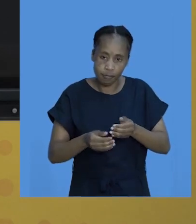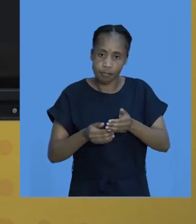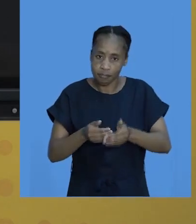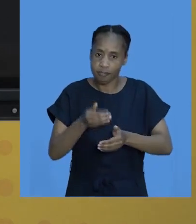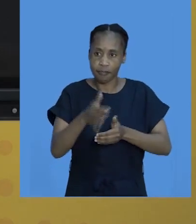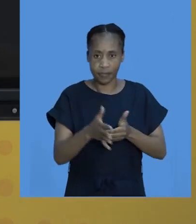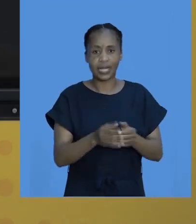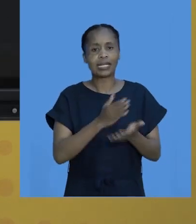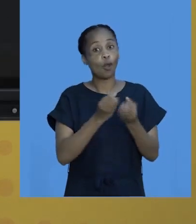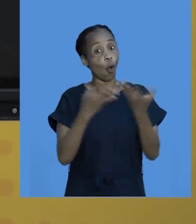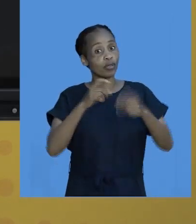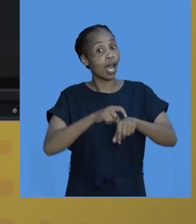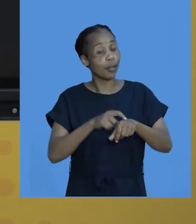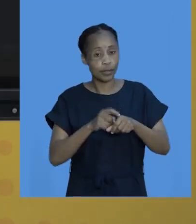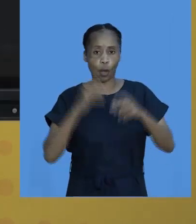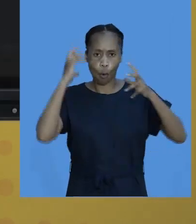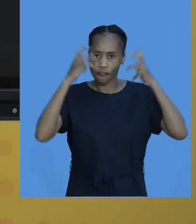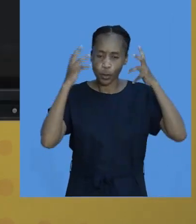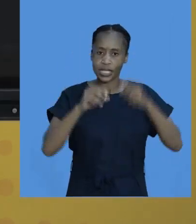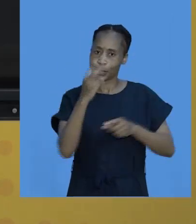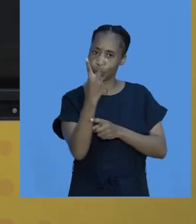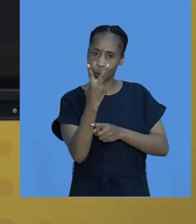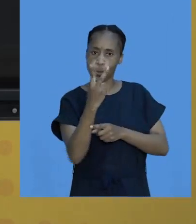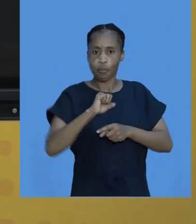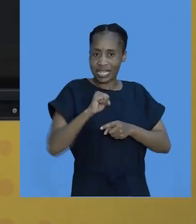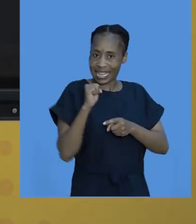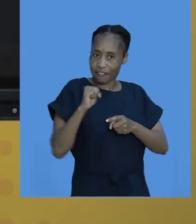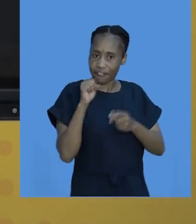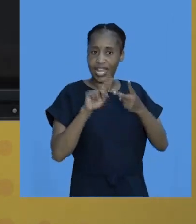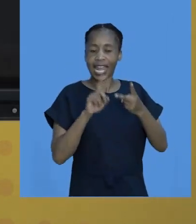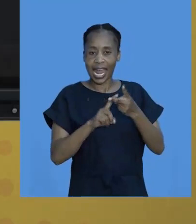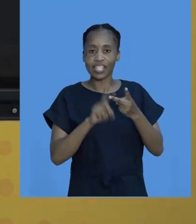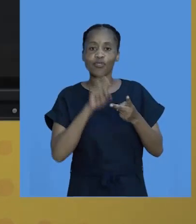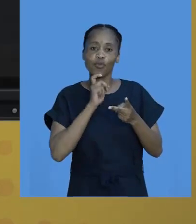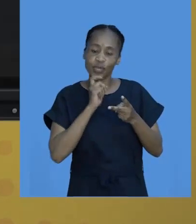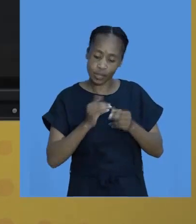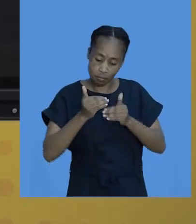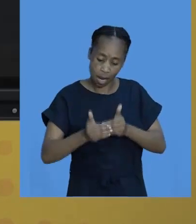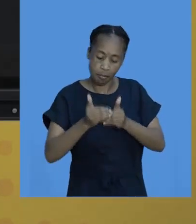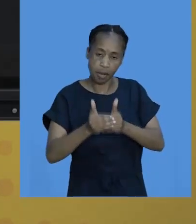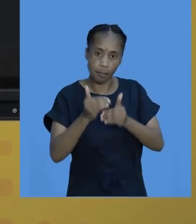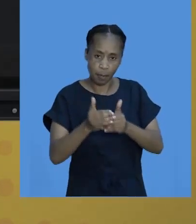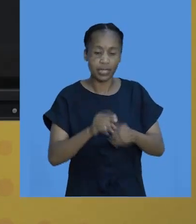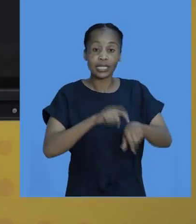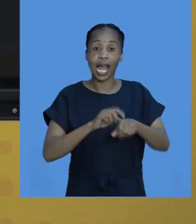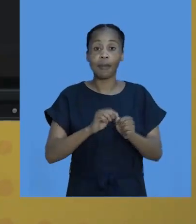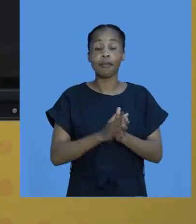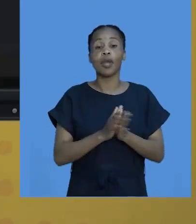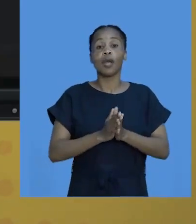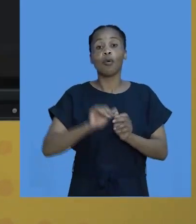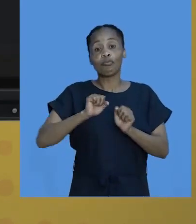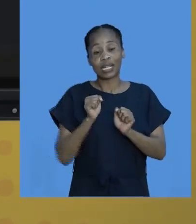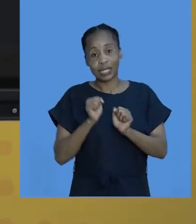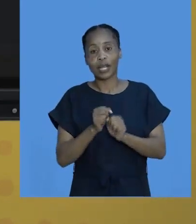us, or we confuse preservation and also conservation. When we are preserving, we are trying to keep and